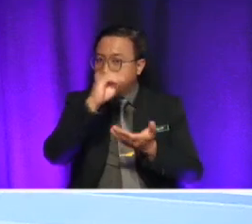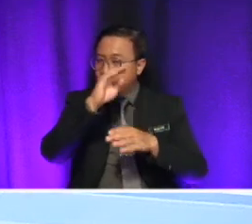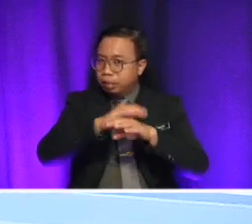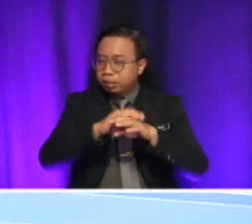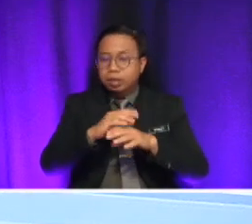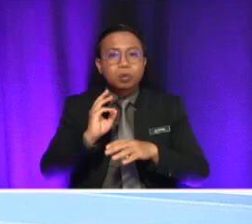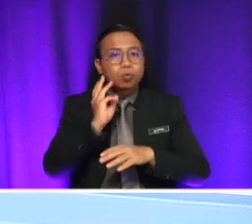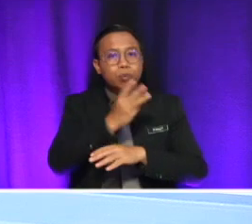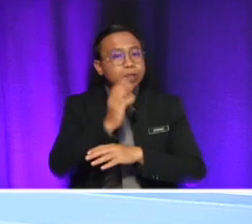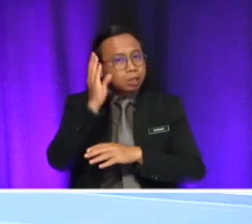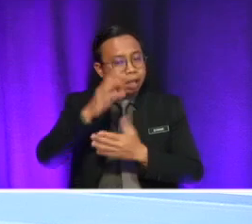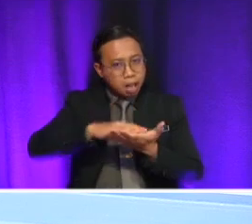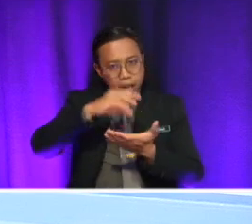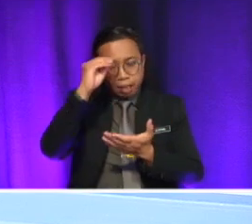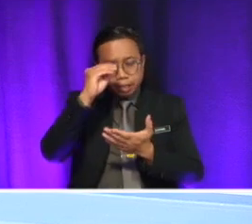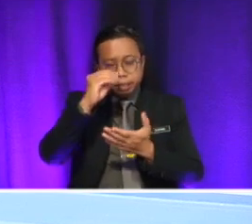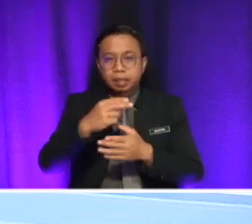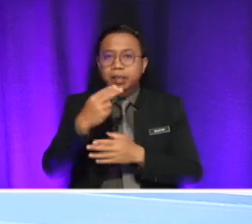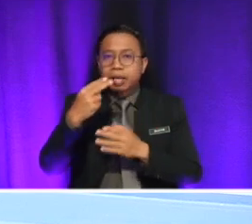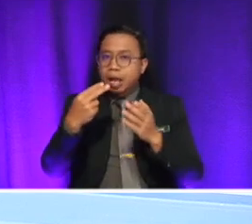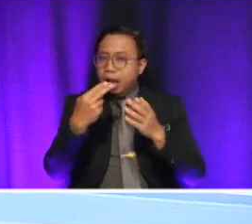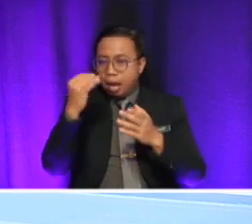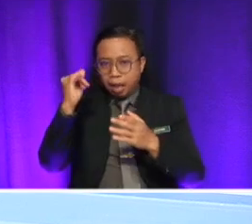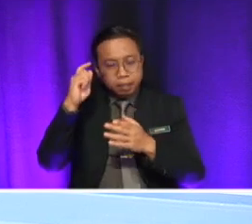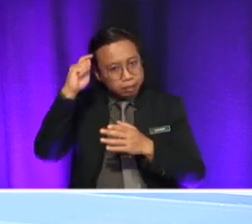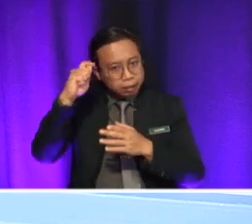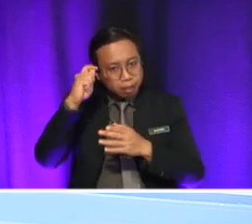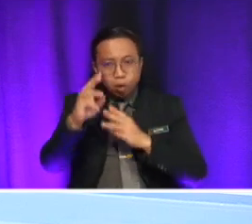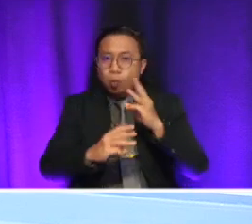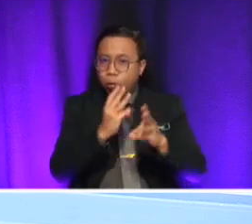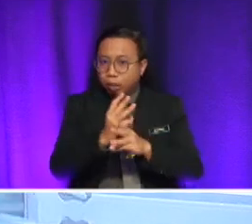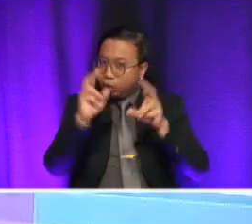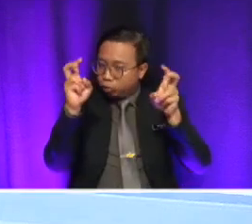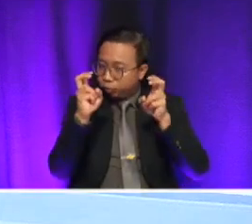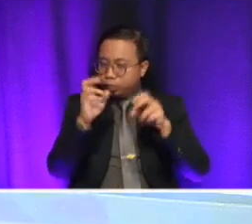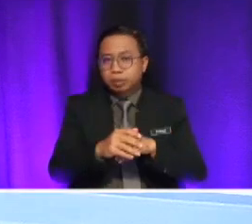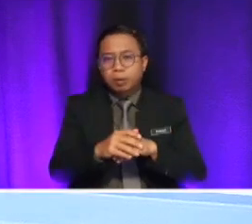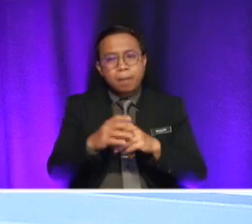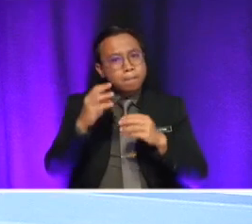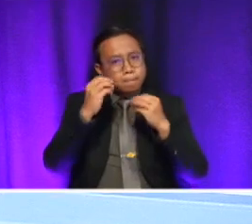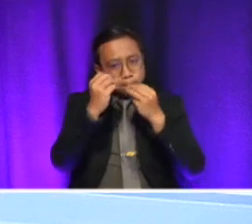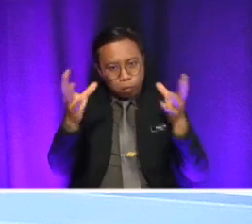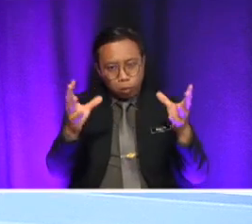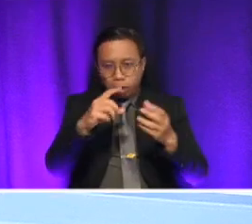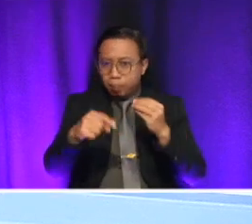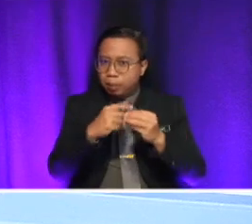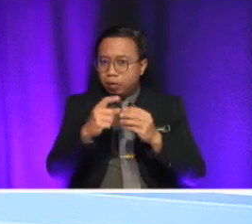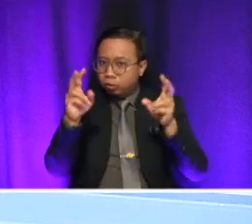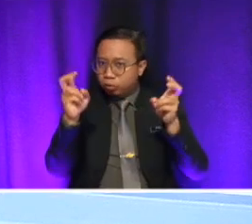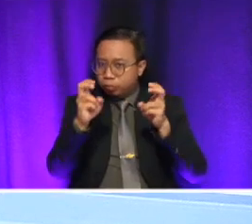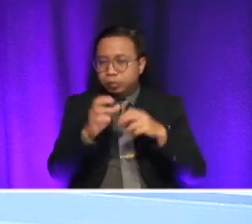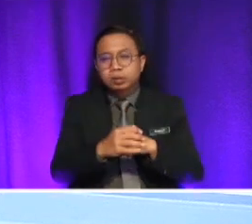we are going to be learning high-tech world. That is our topic for today. But to know more about our topic, we're going to ask the